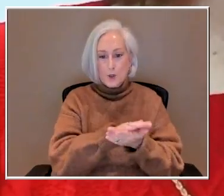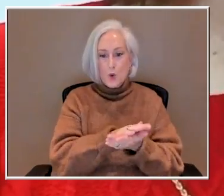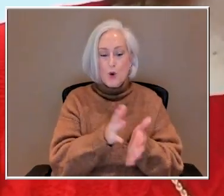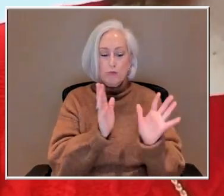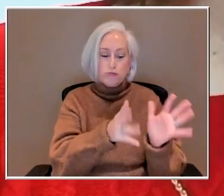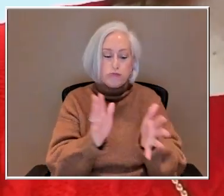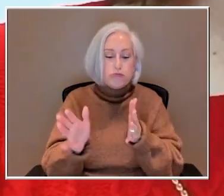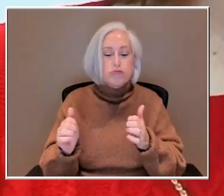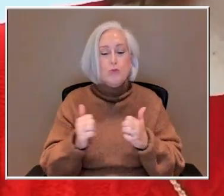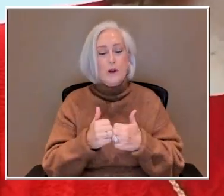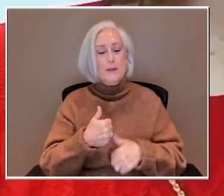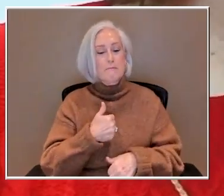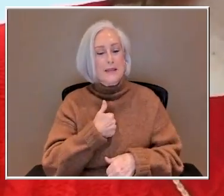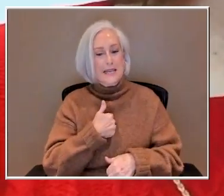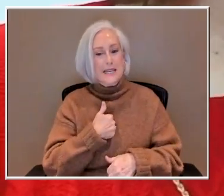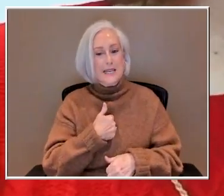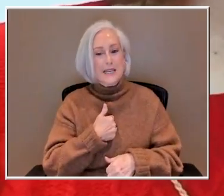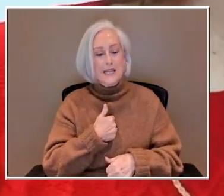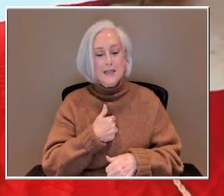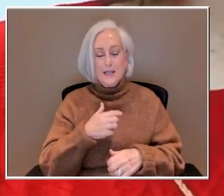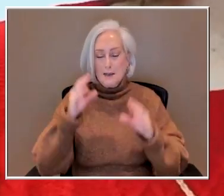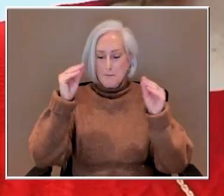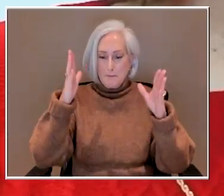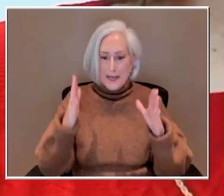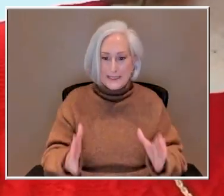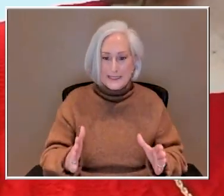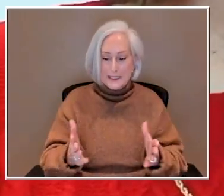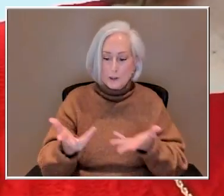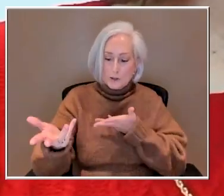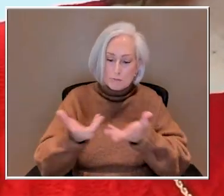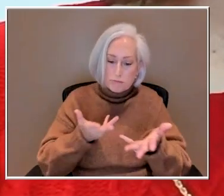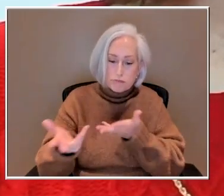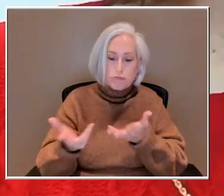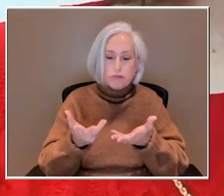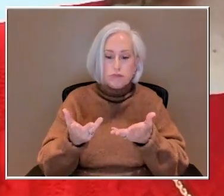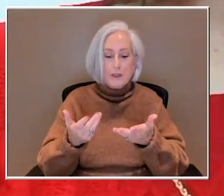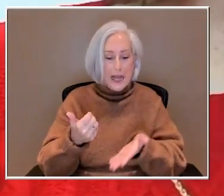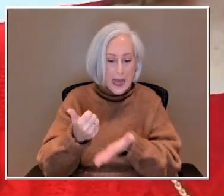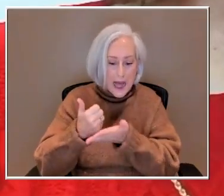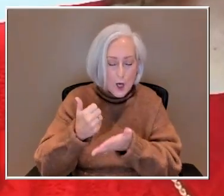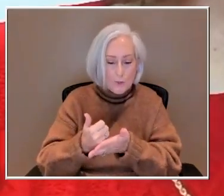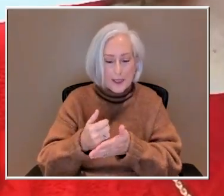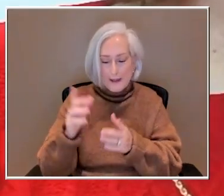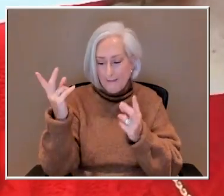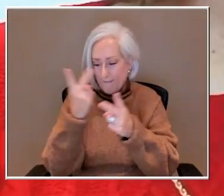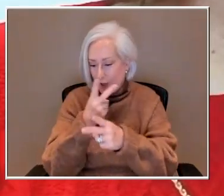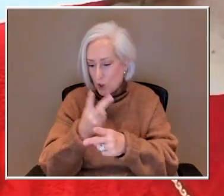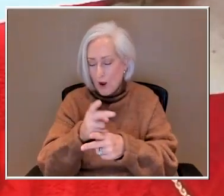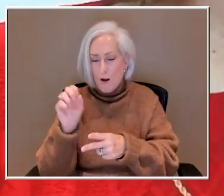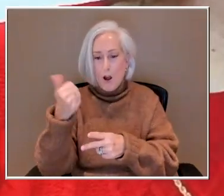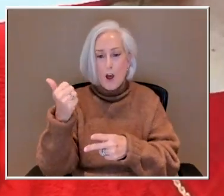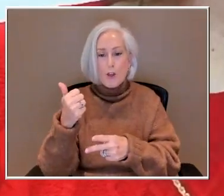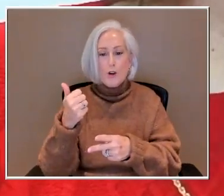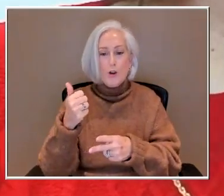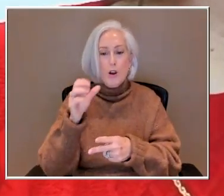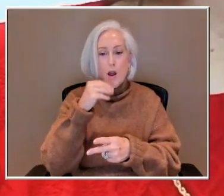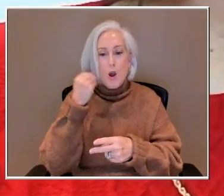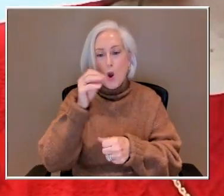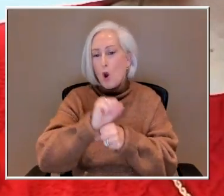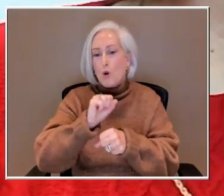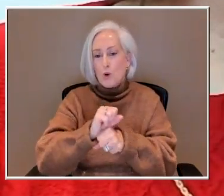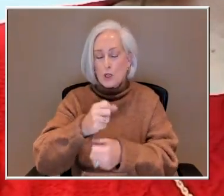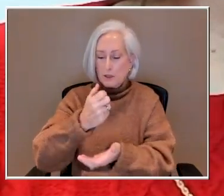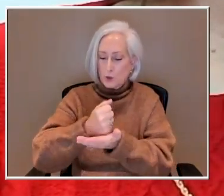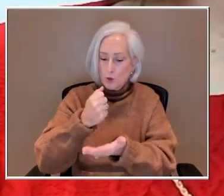how I'm doing, what's happening, how like my teachers worked with me with my homework and like came up with alternate assignments or easier assignments to help kind of keep